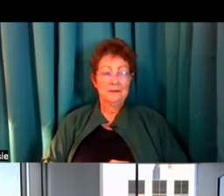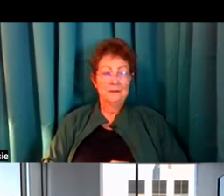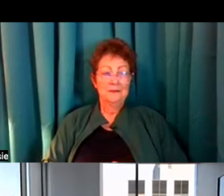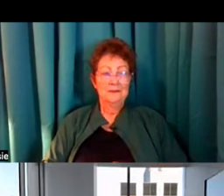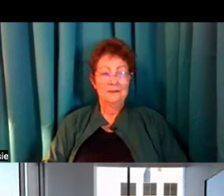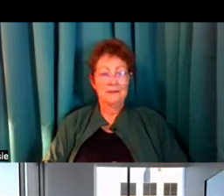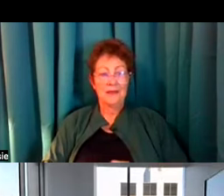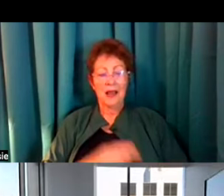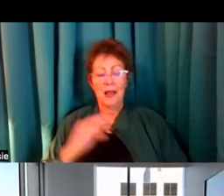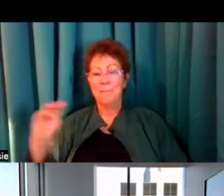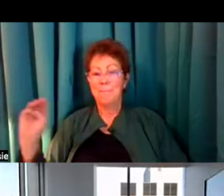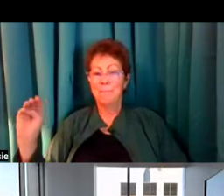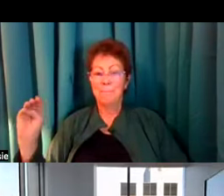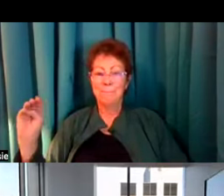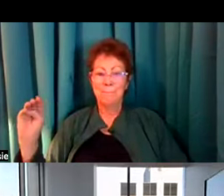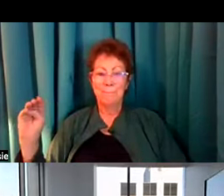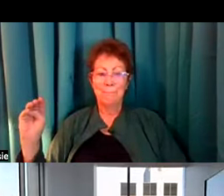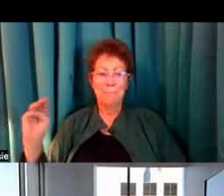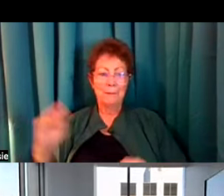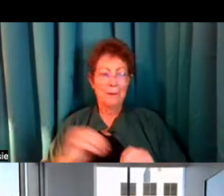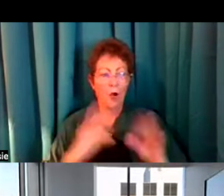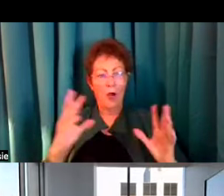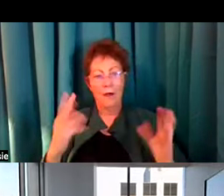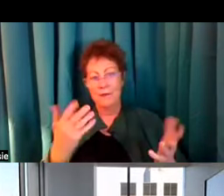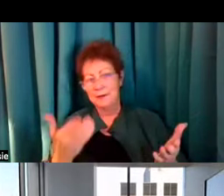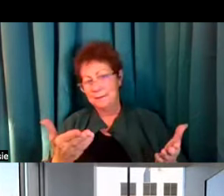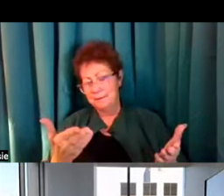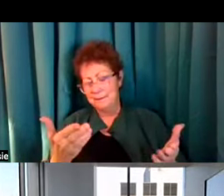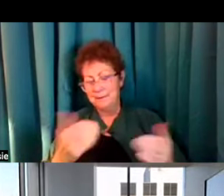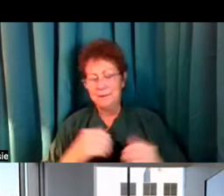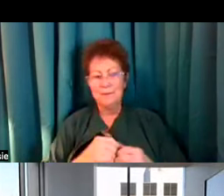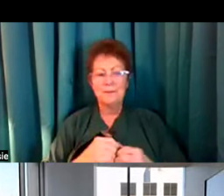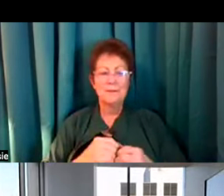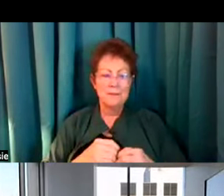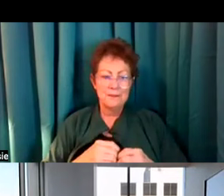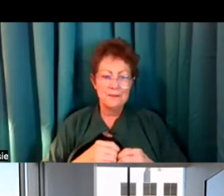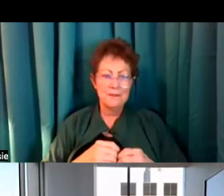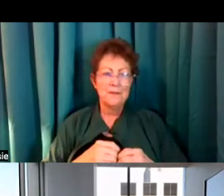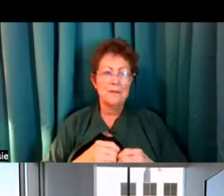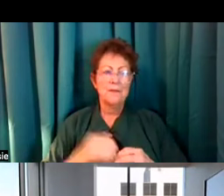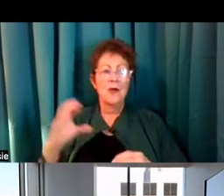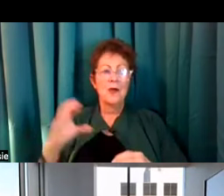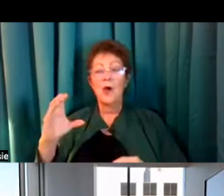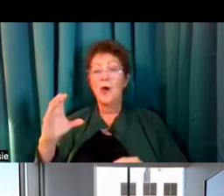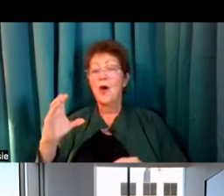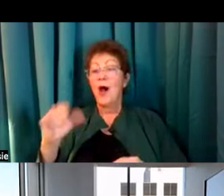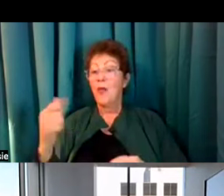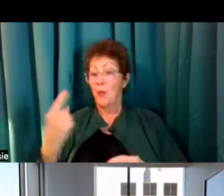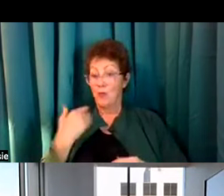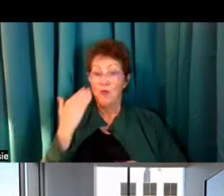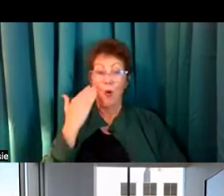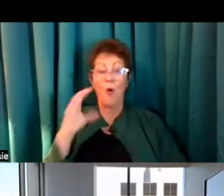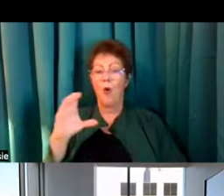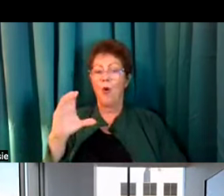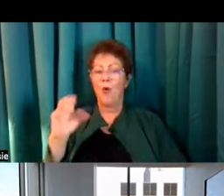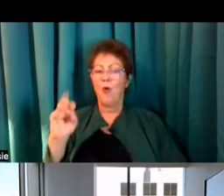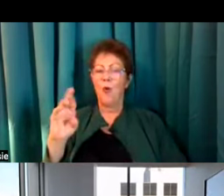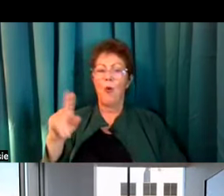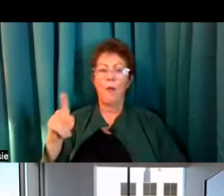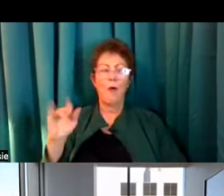So another obviously type of for-profit that we're all familiar with is a corporation. Less flexible